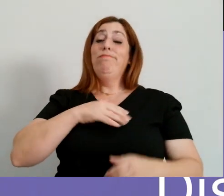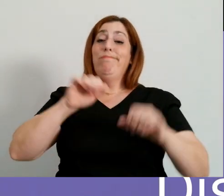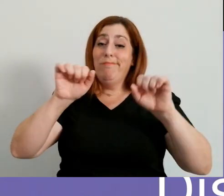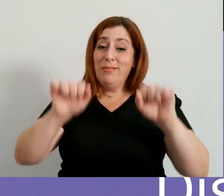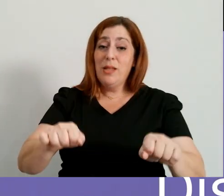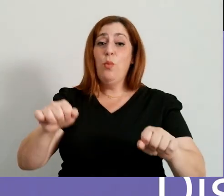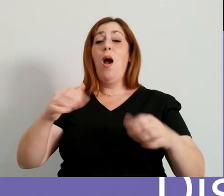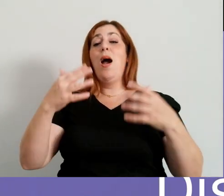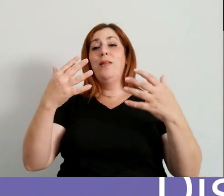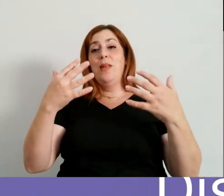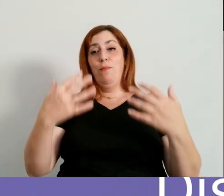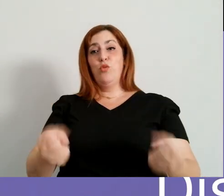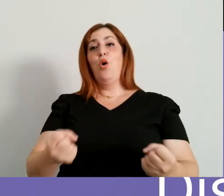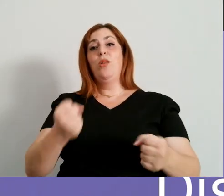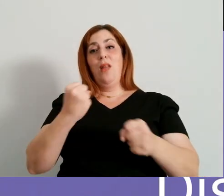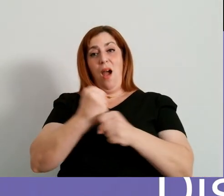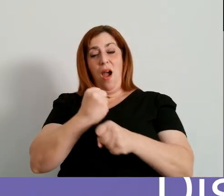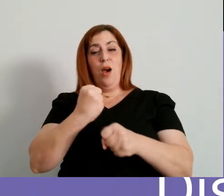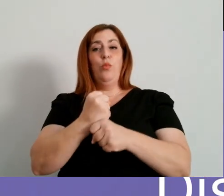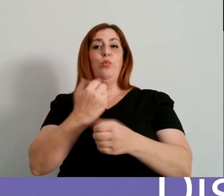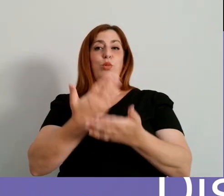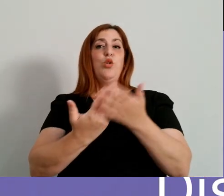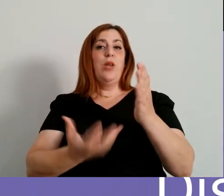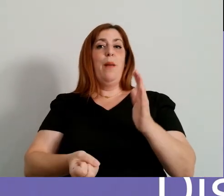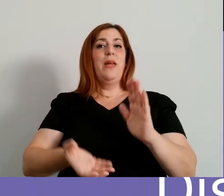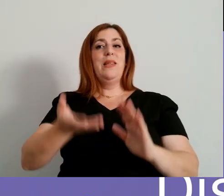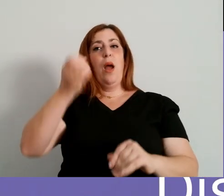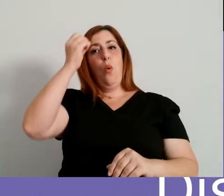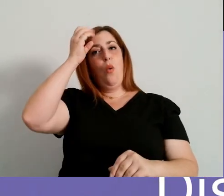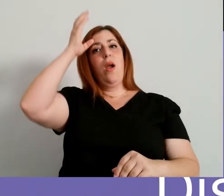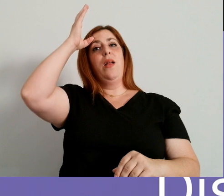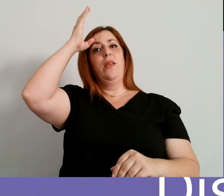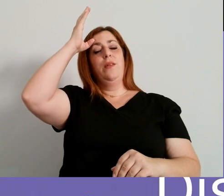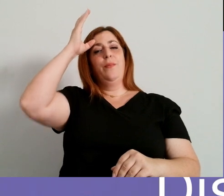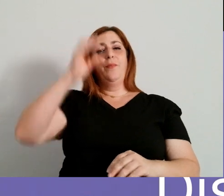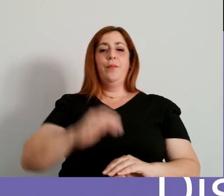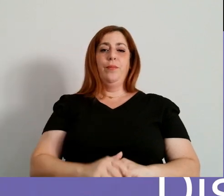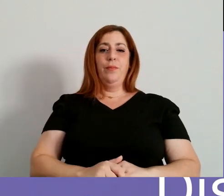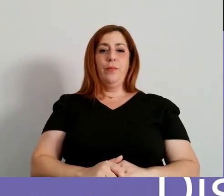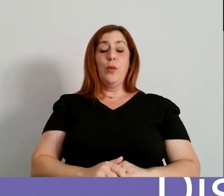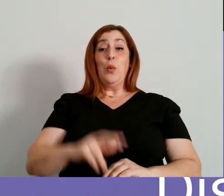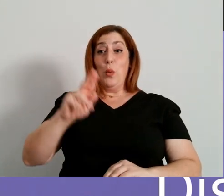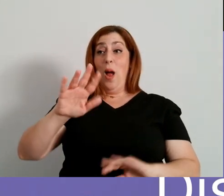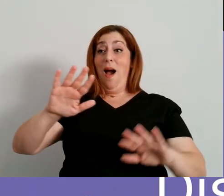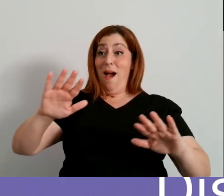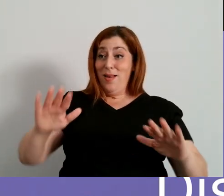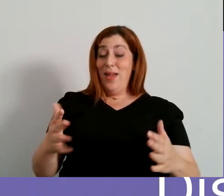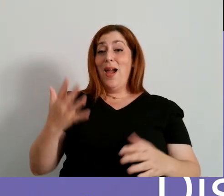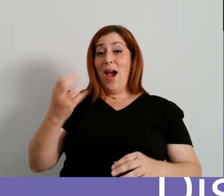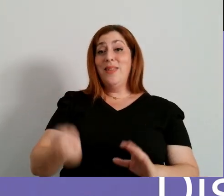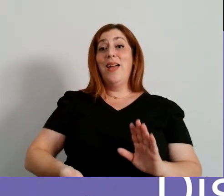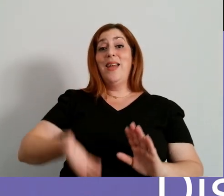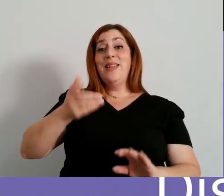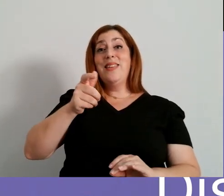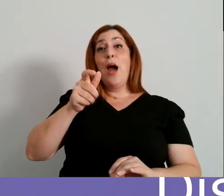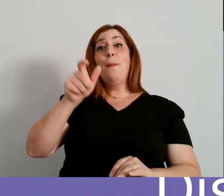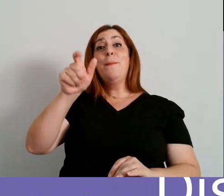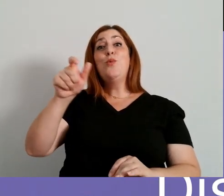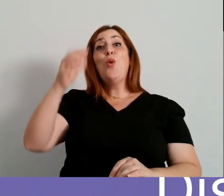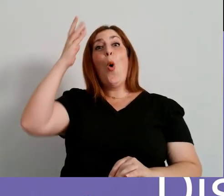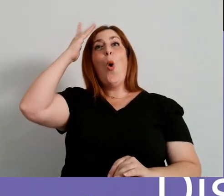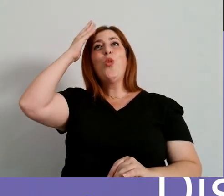good. That's why I especially love that we are getting more autistic characters in animated